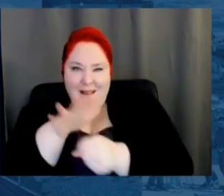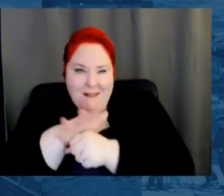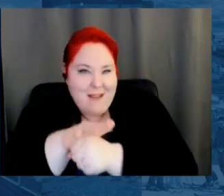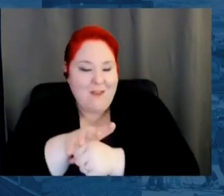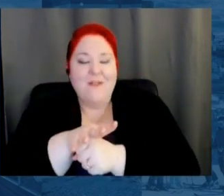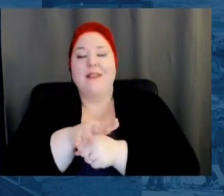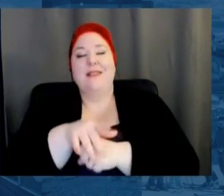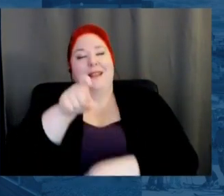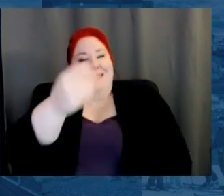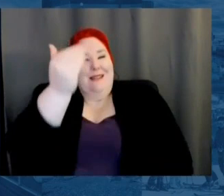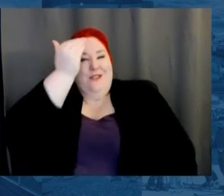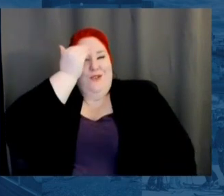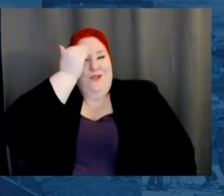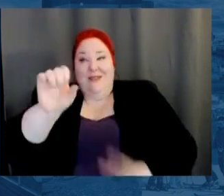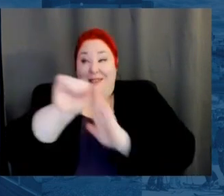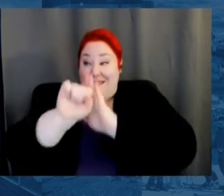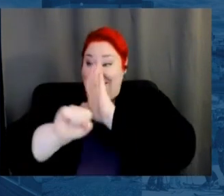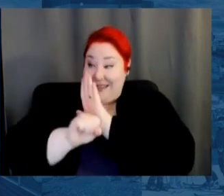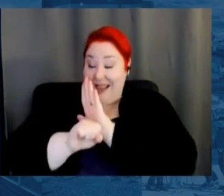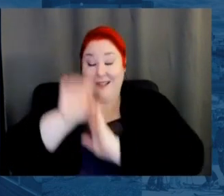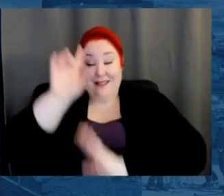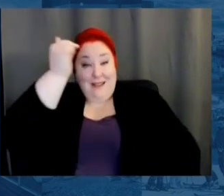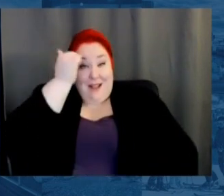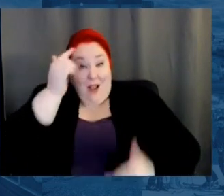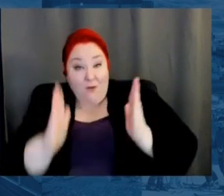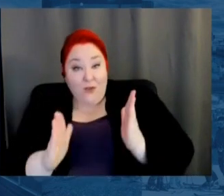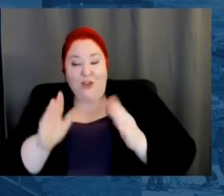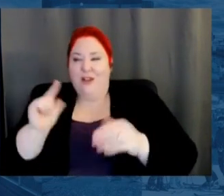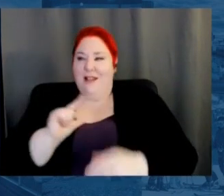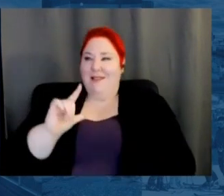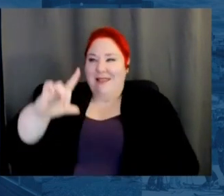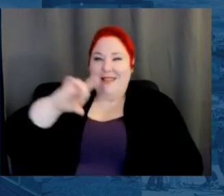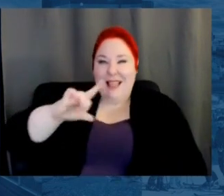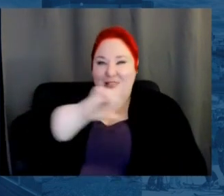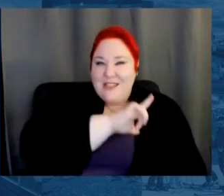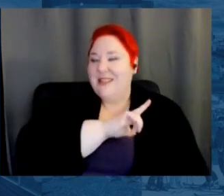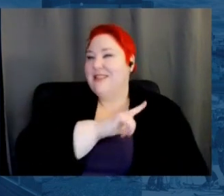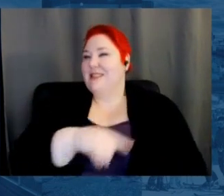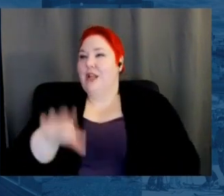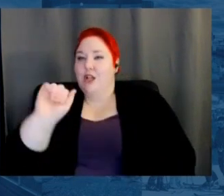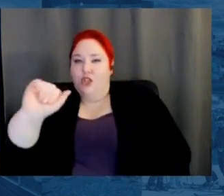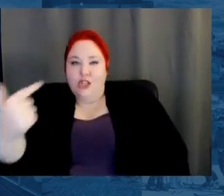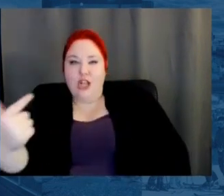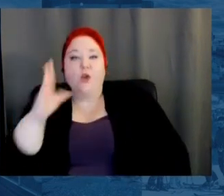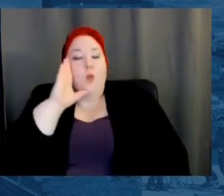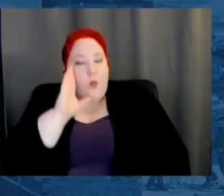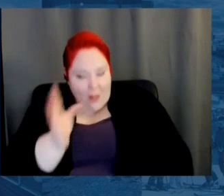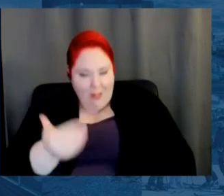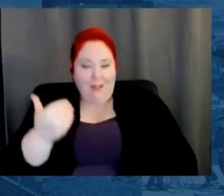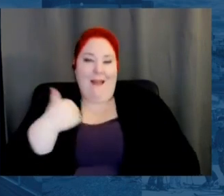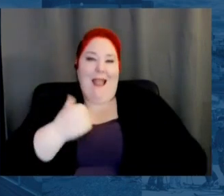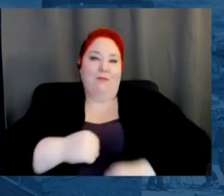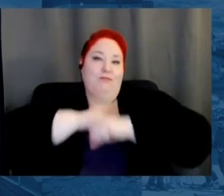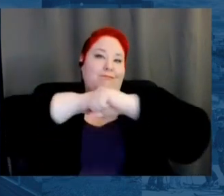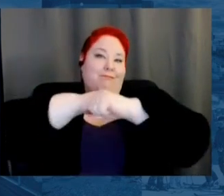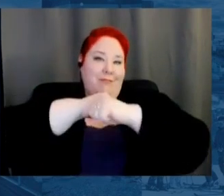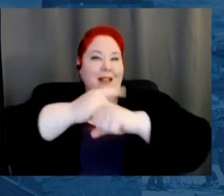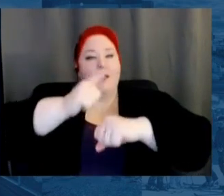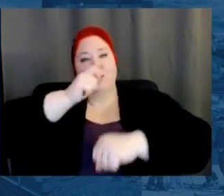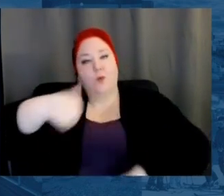their state, their governor, their legislature, their attorney general will have their back. And that's who we are as New